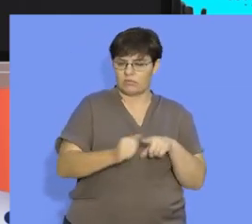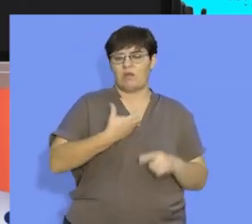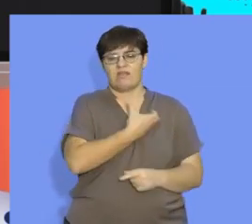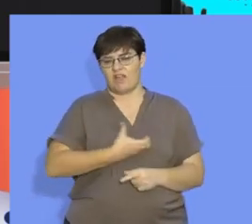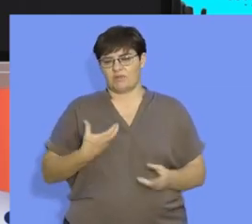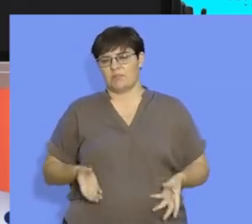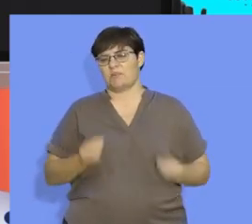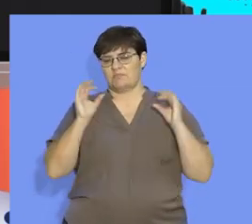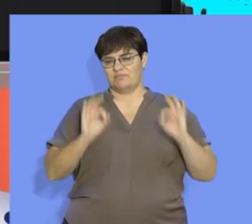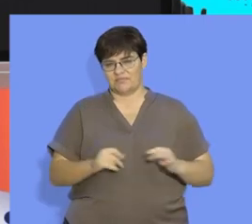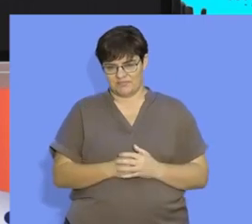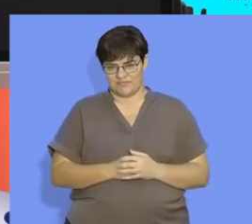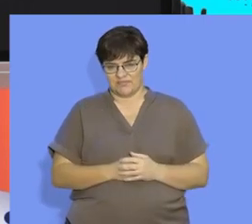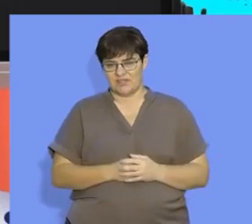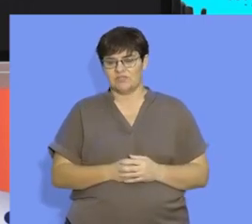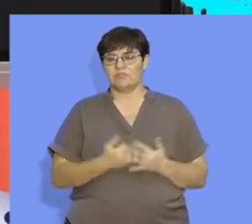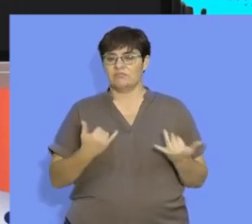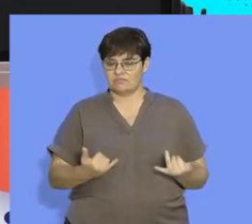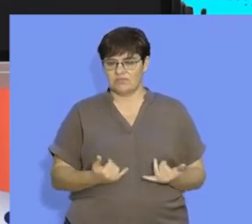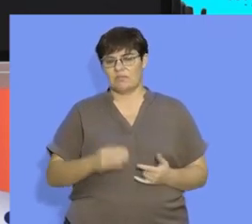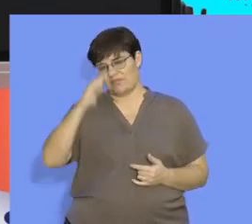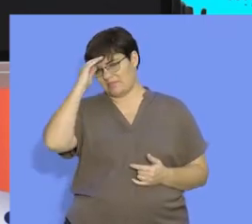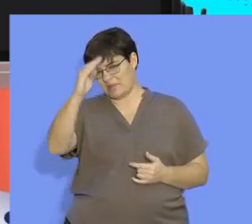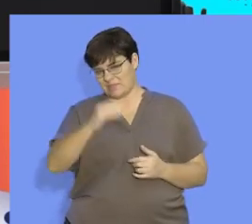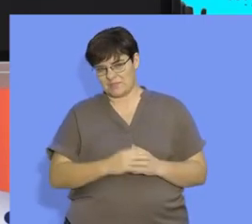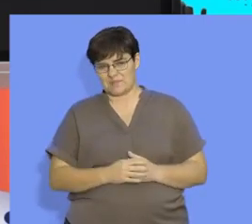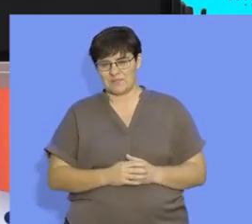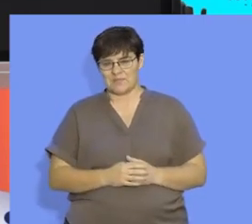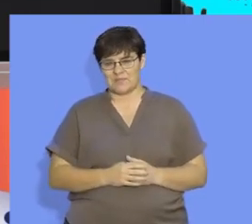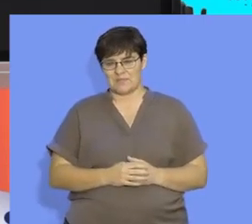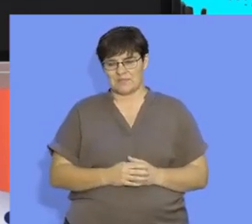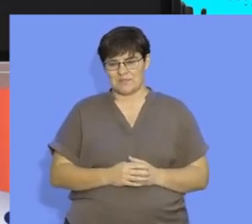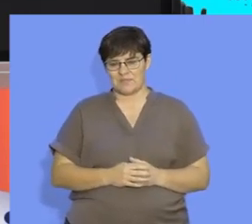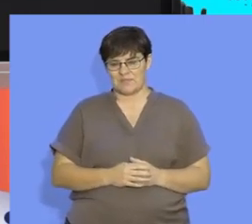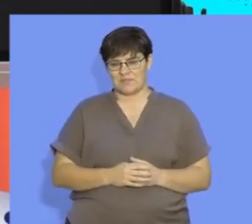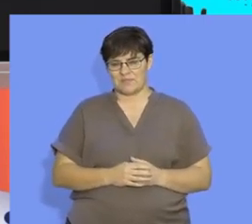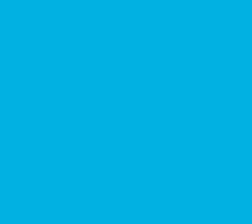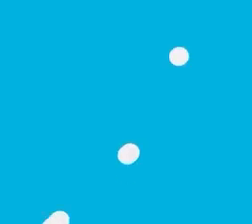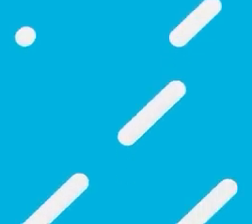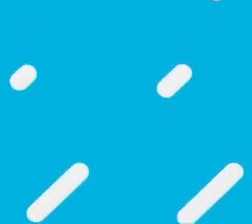problems so that we become comfortable. With that said, we shall call it a day for now.